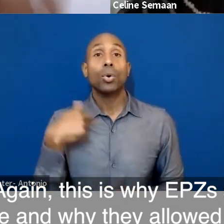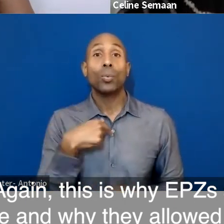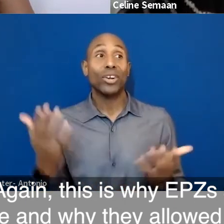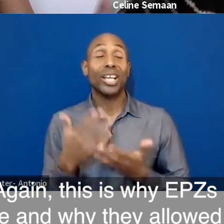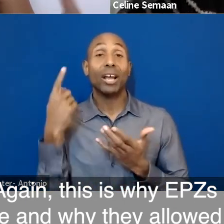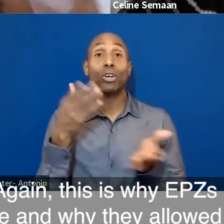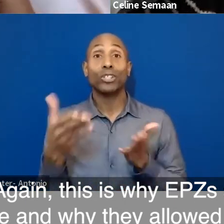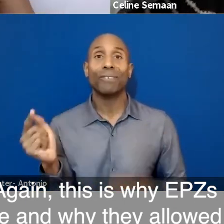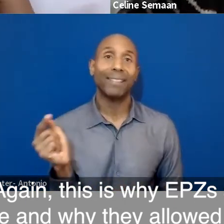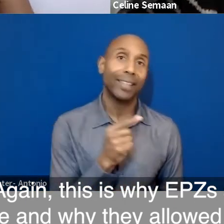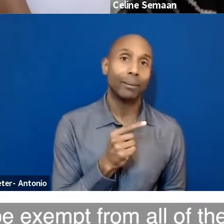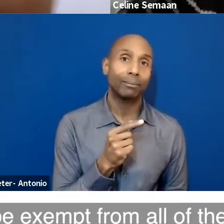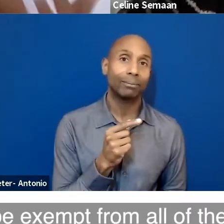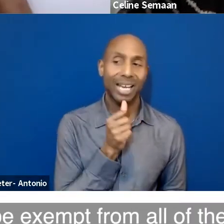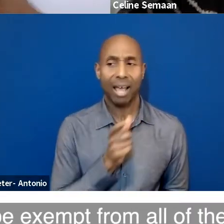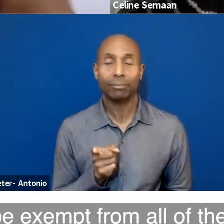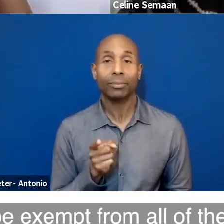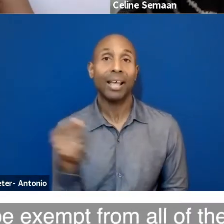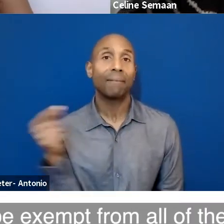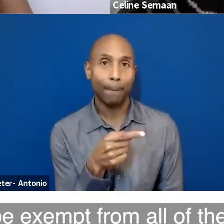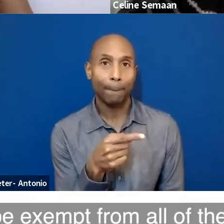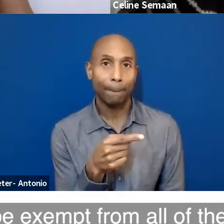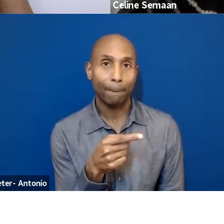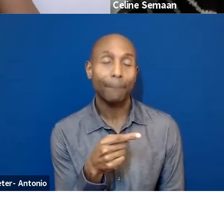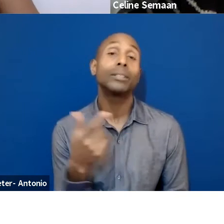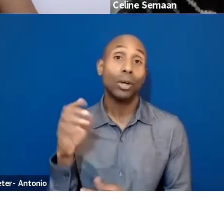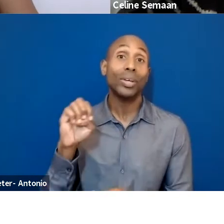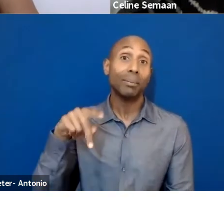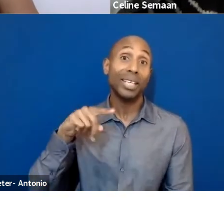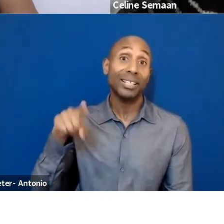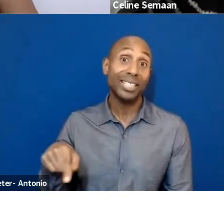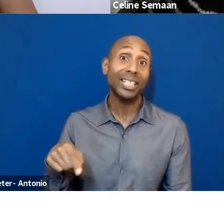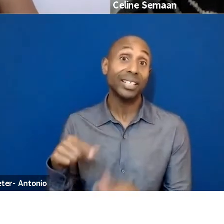and why they allowed EPZs to be exempt from all of these protections.